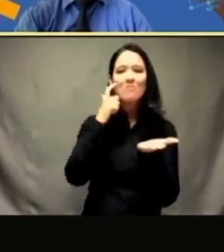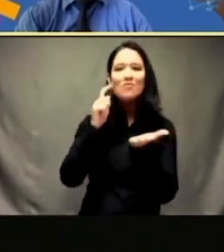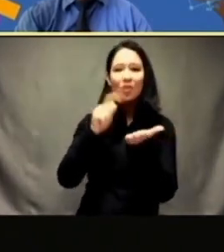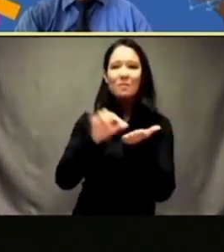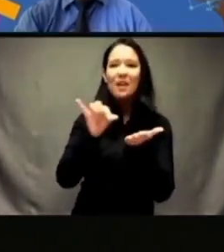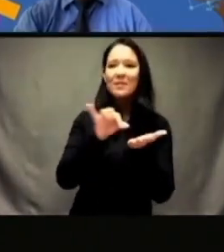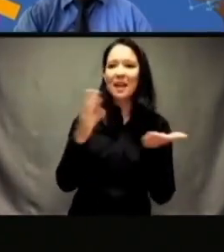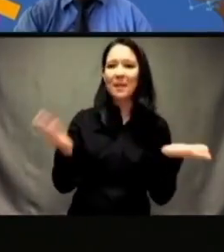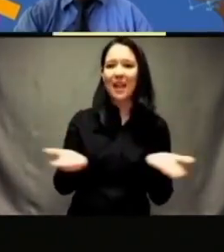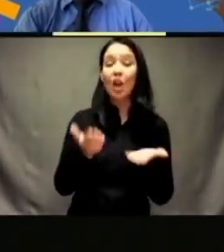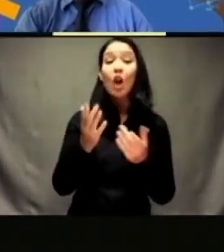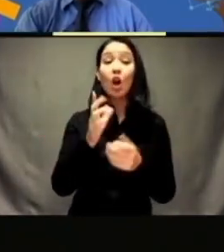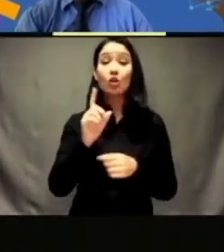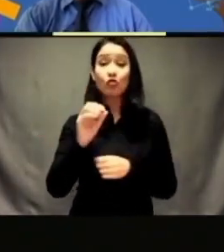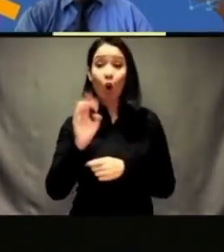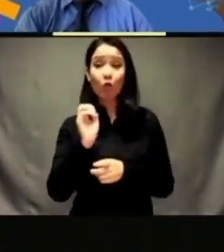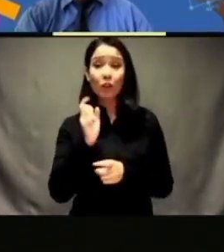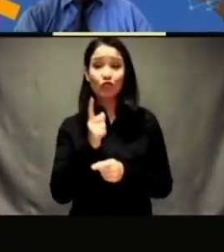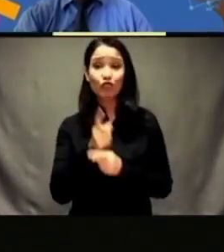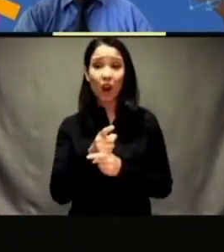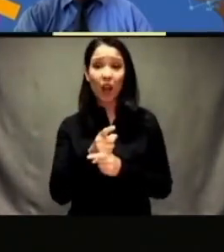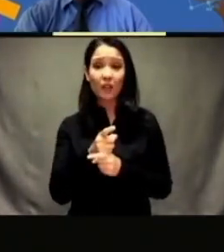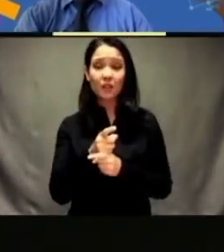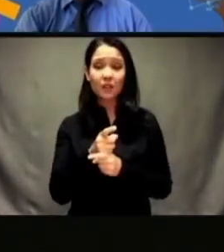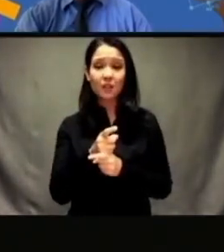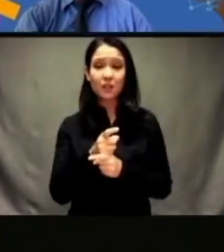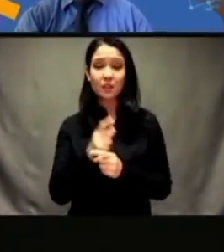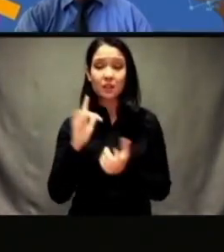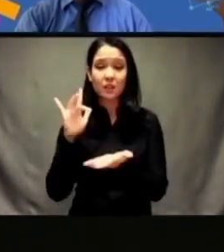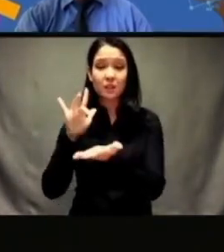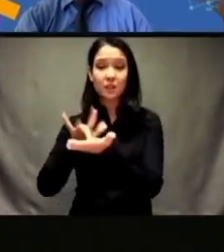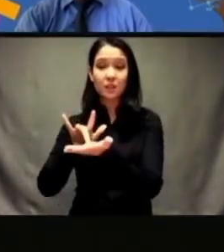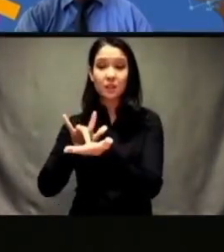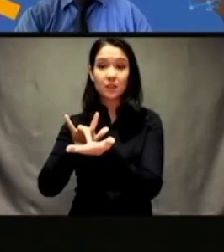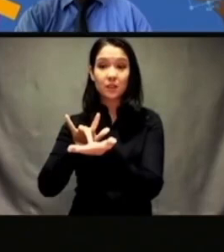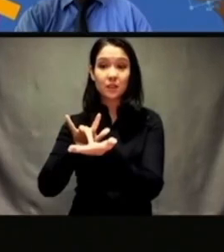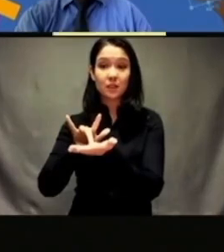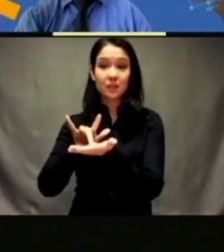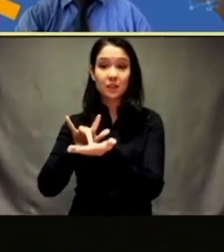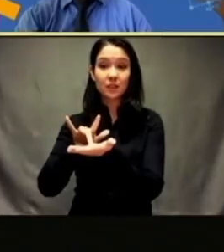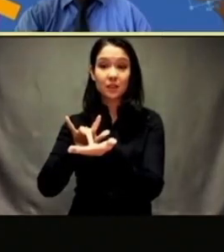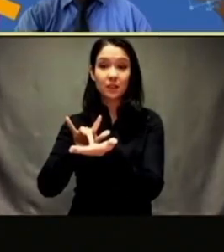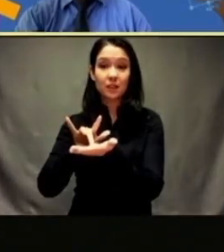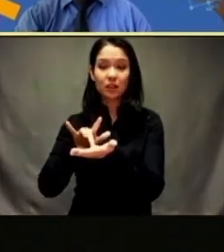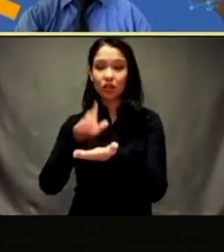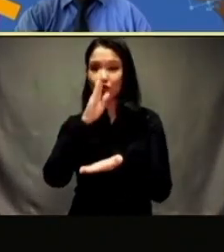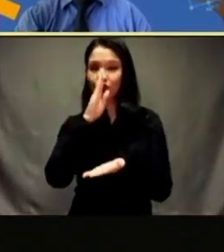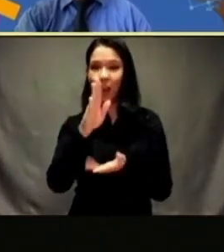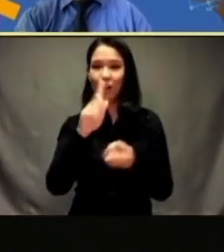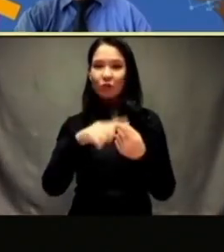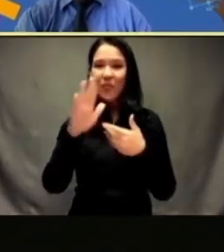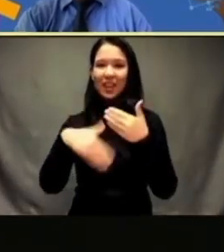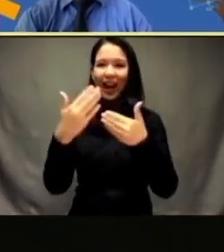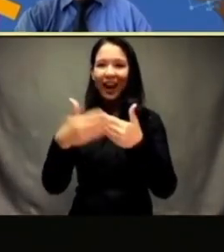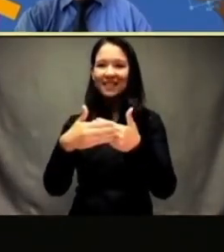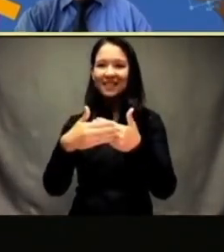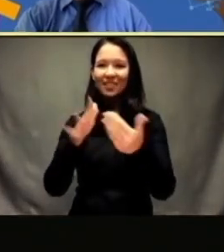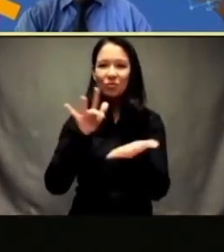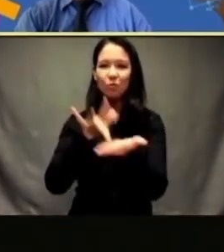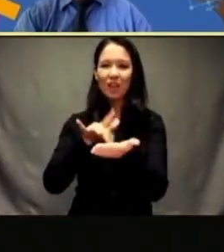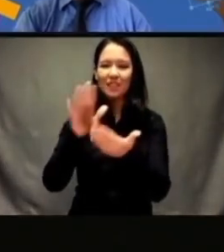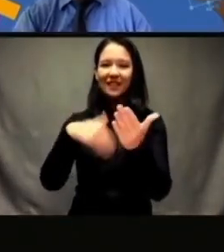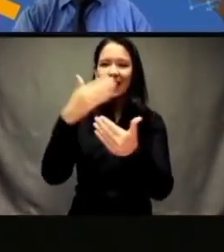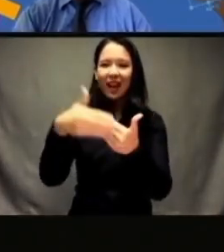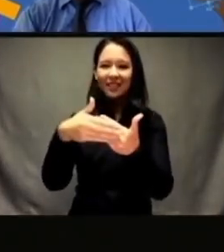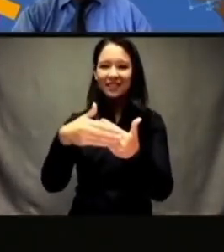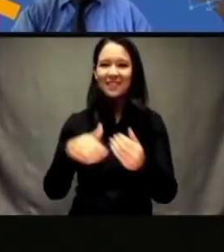the case. The code is right, when you press, it goes straight into the next one.